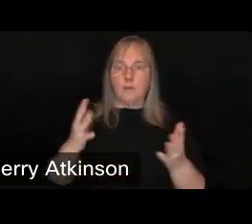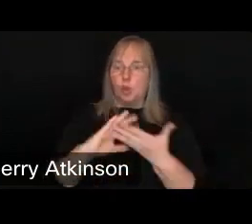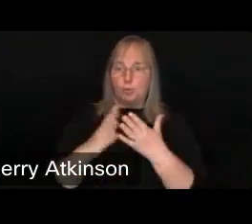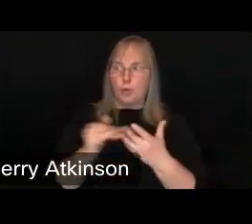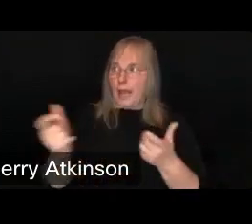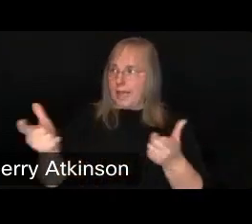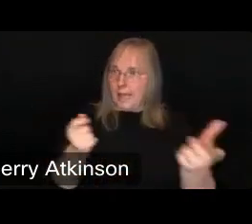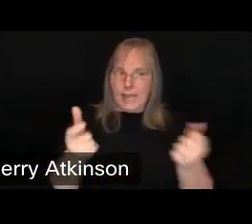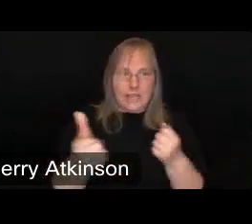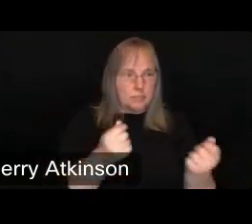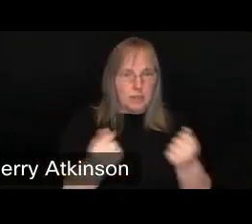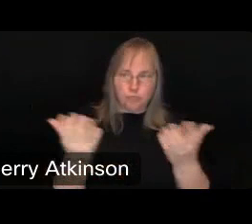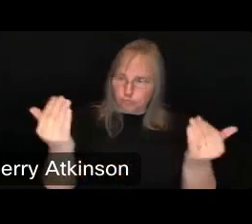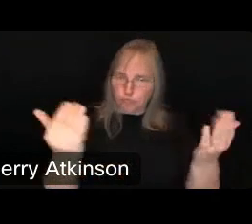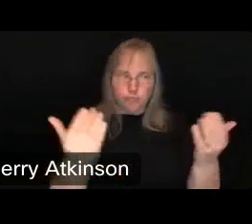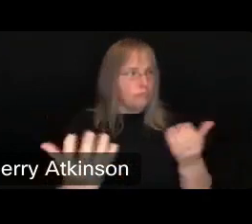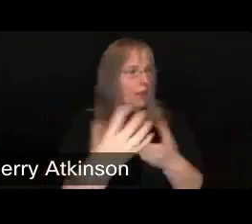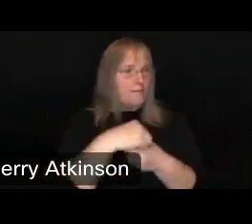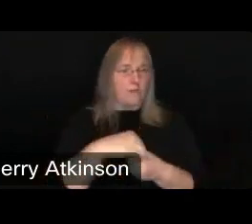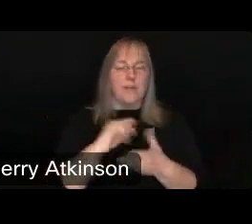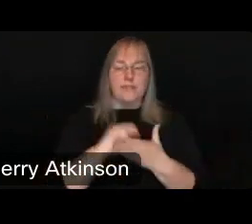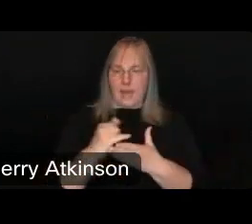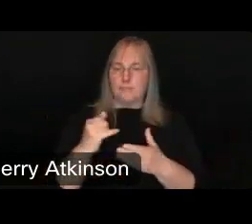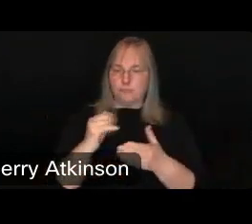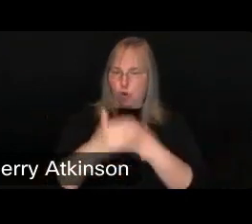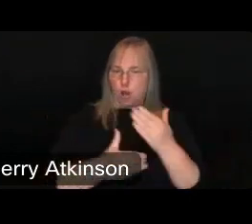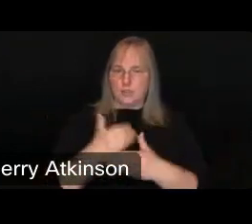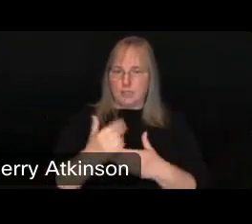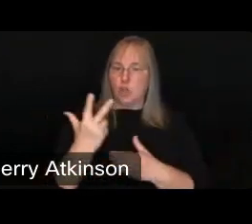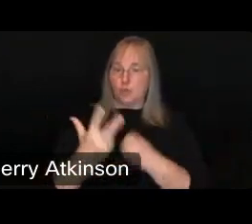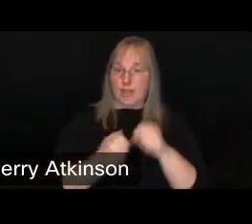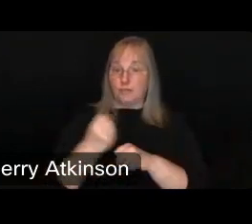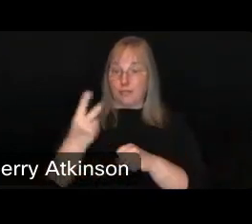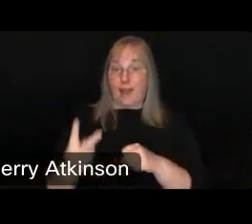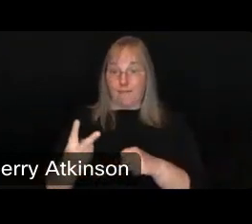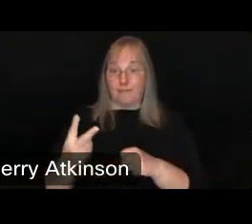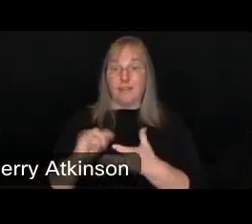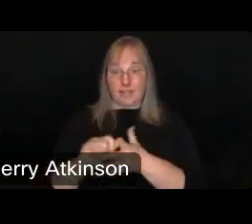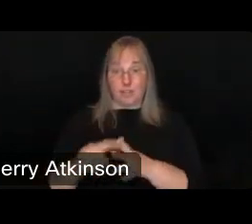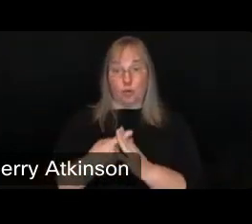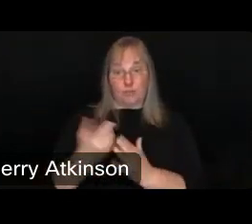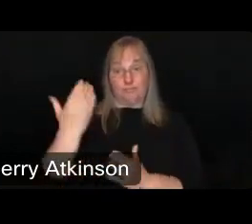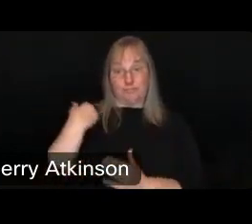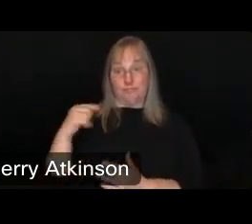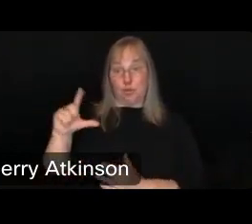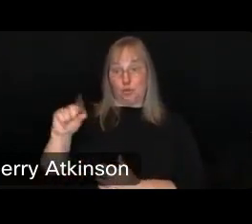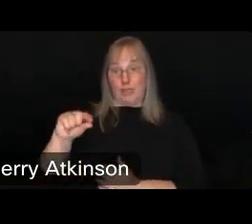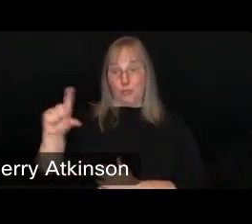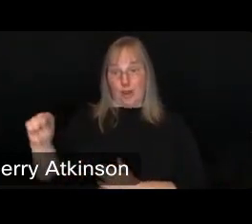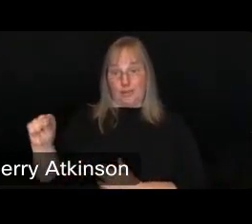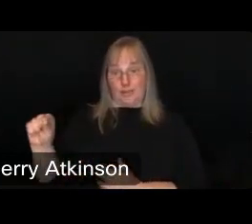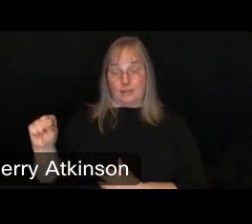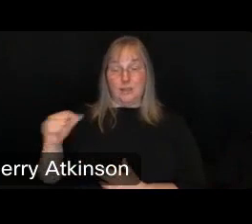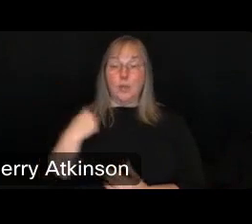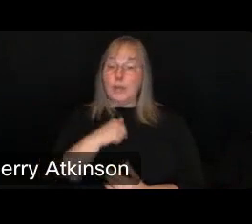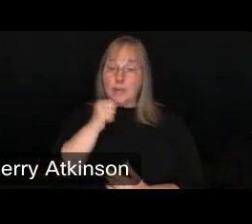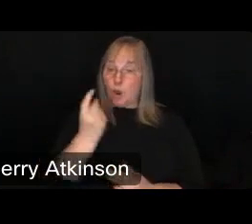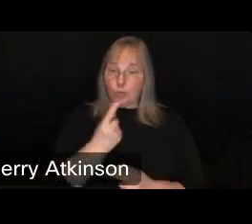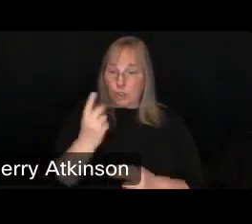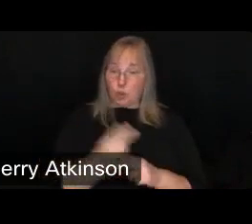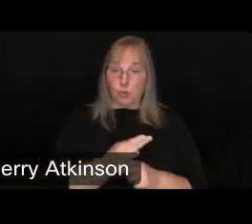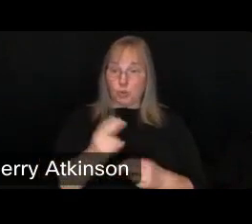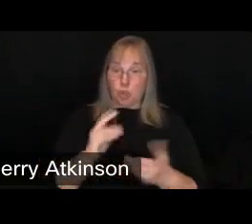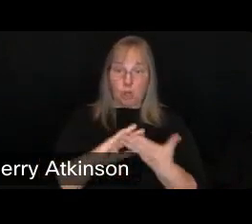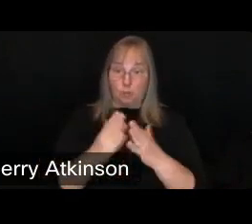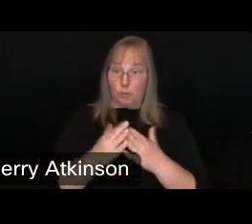3.5-year process that you can see started back in 2020. And not only did we use community engagement, but